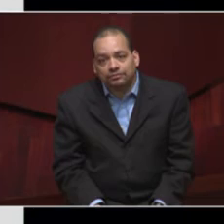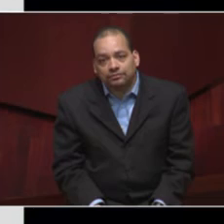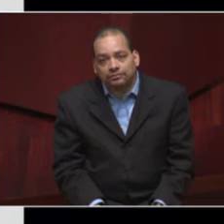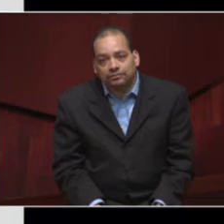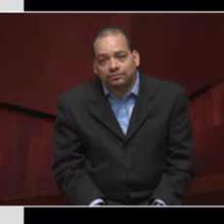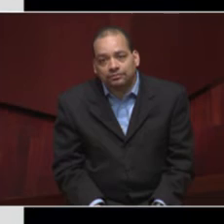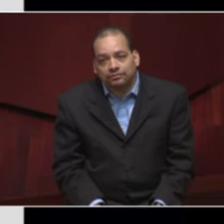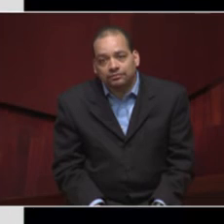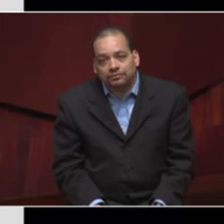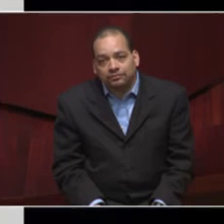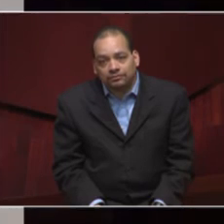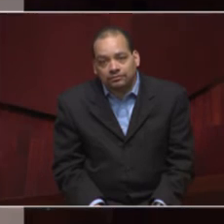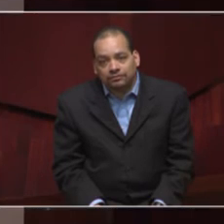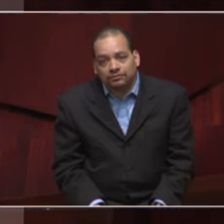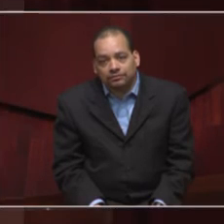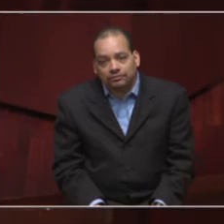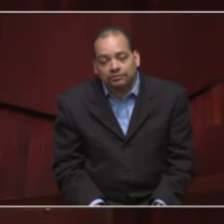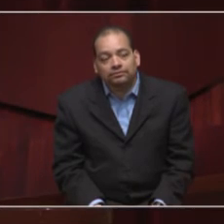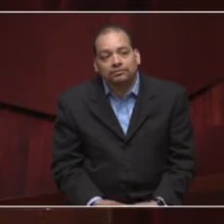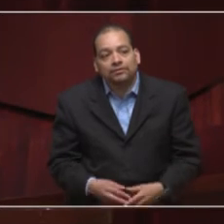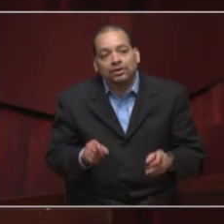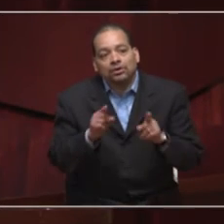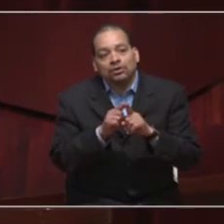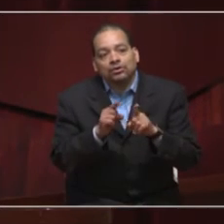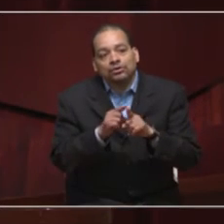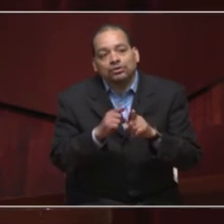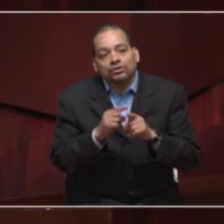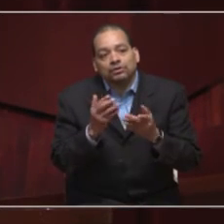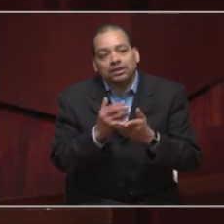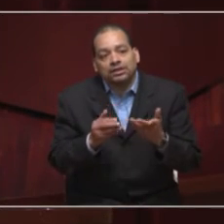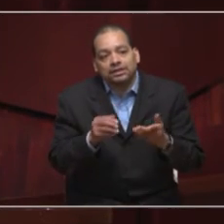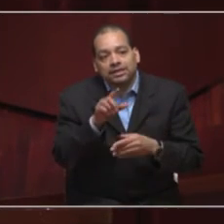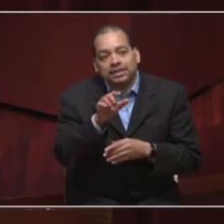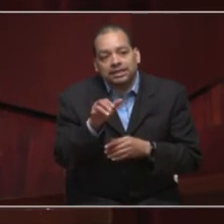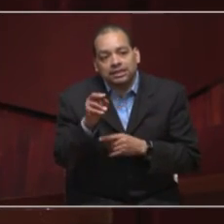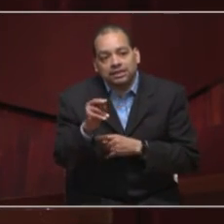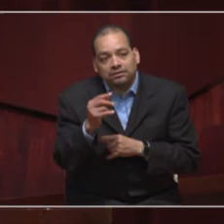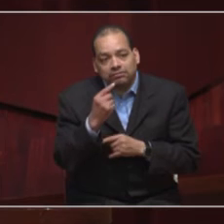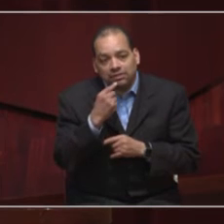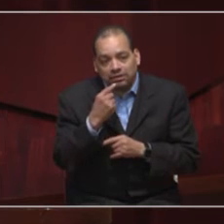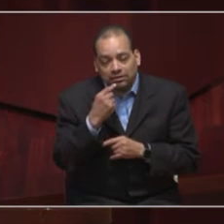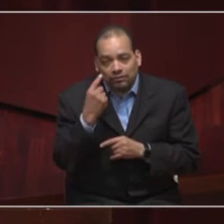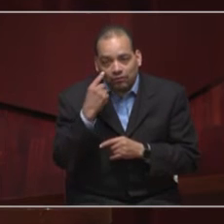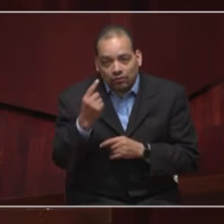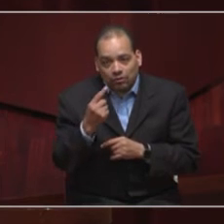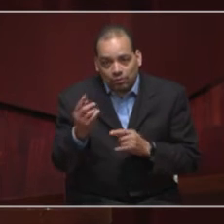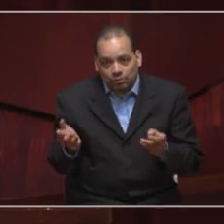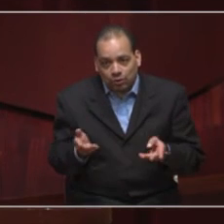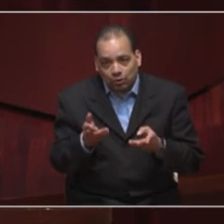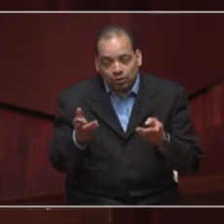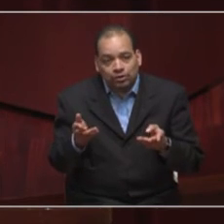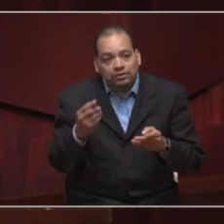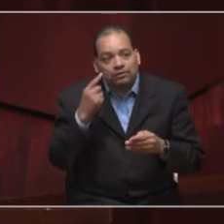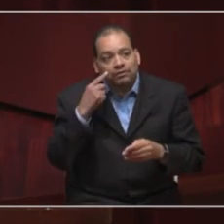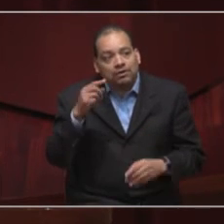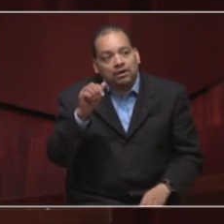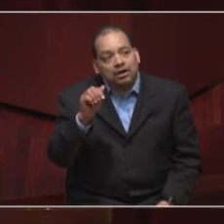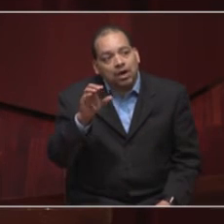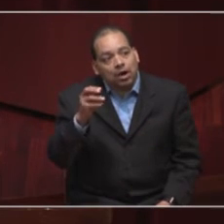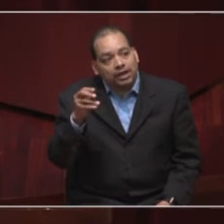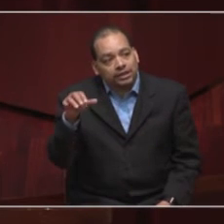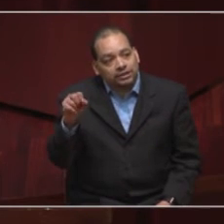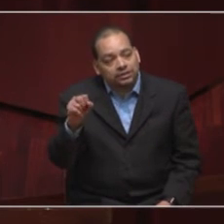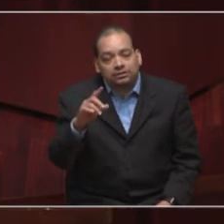Lynn said as kind of a promotion to get on board with ARCIS, wouldn't it be nice to be